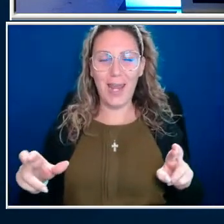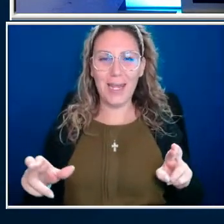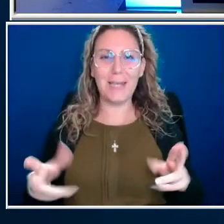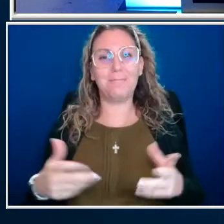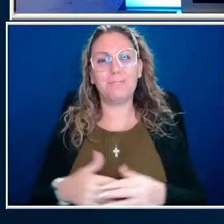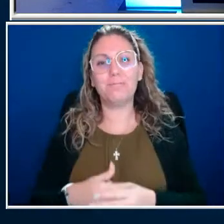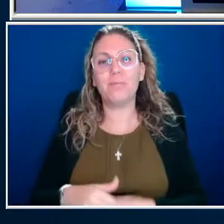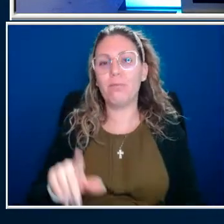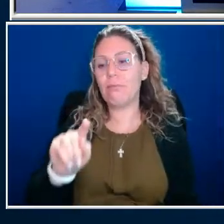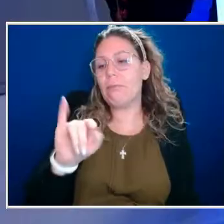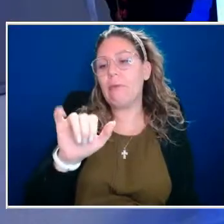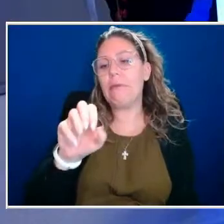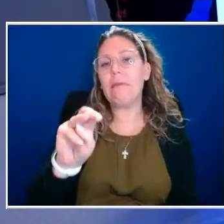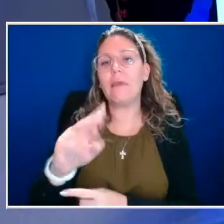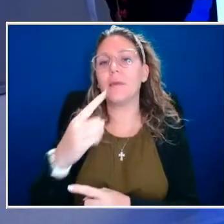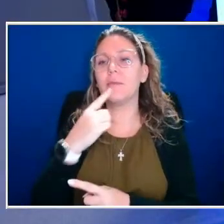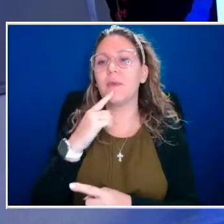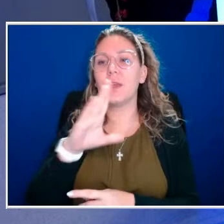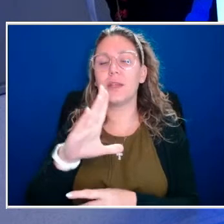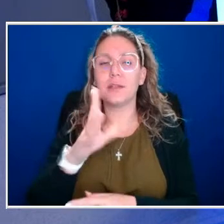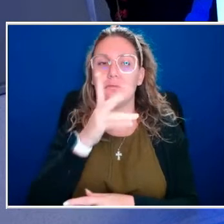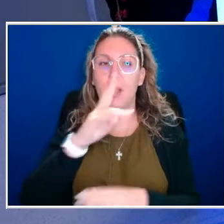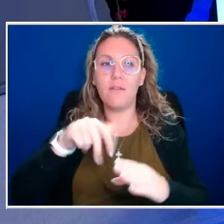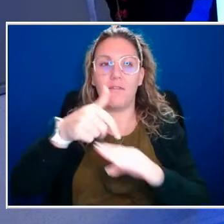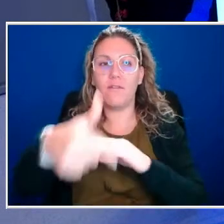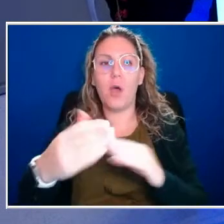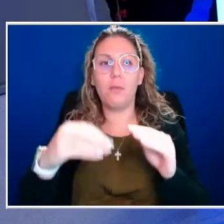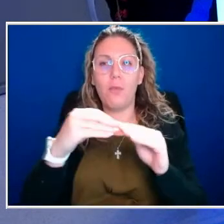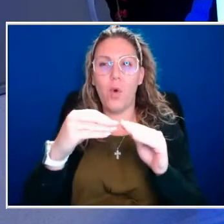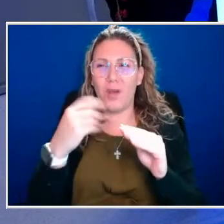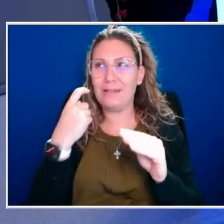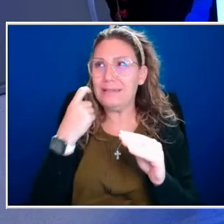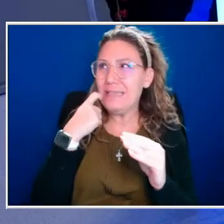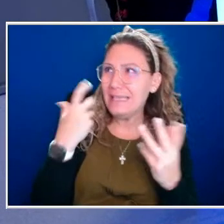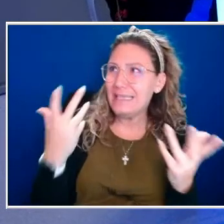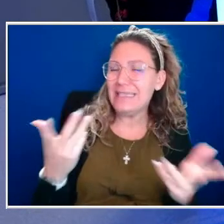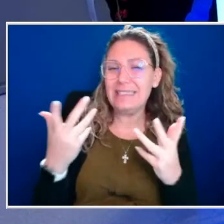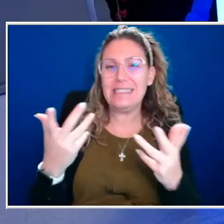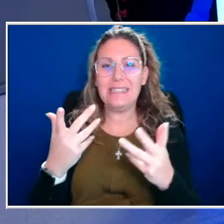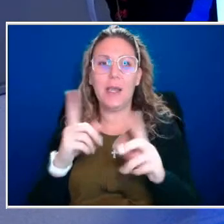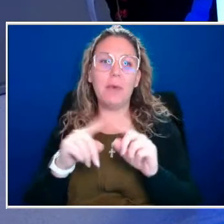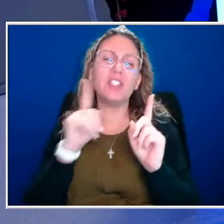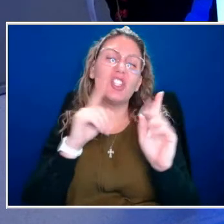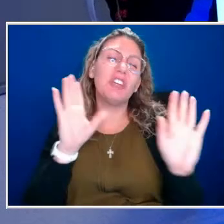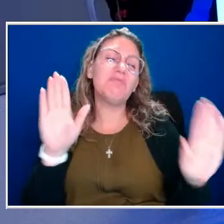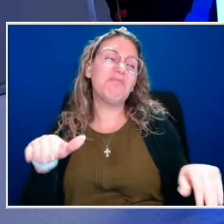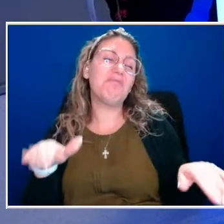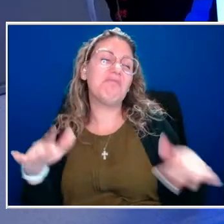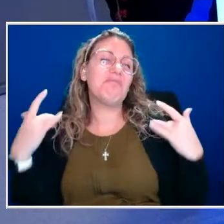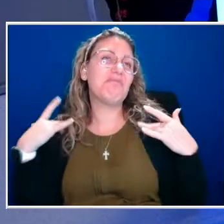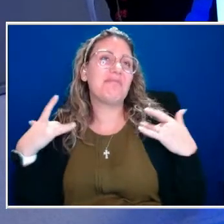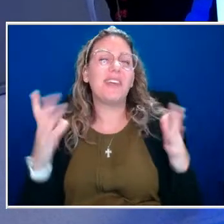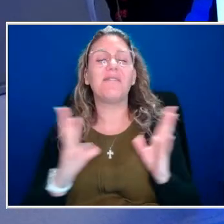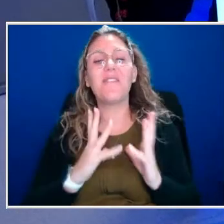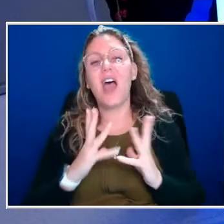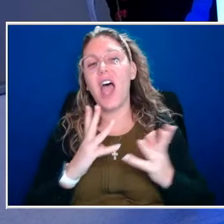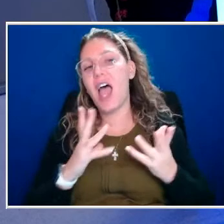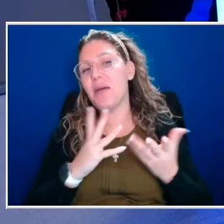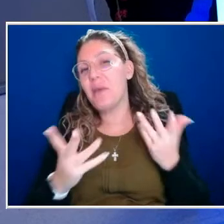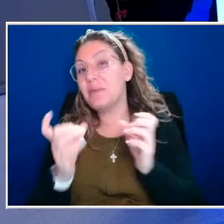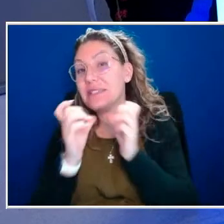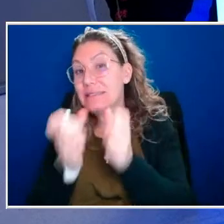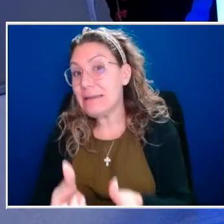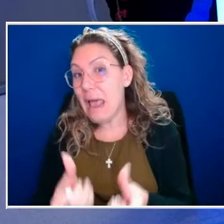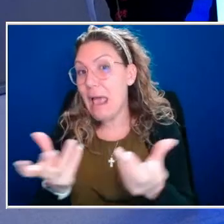mom has been falling a lot lately, but she kind of shrugs it off. We talked about that. Right. Maybe a little in denial, but he's